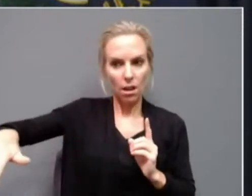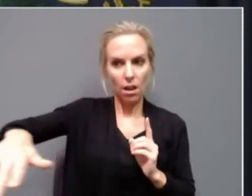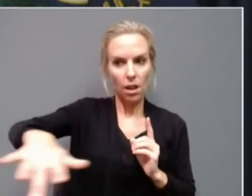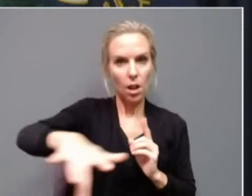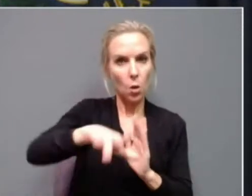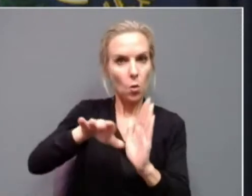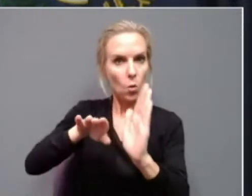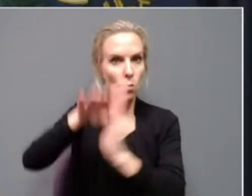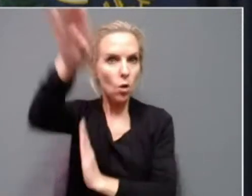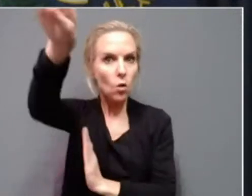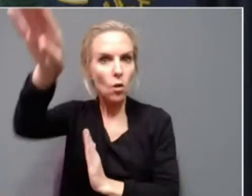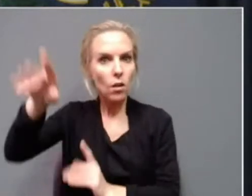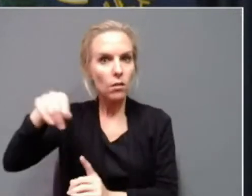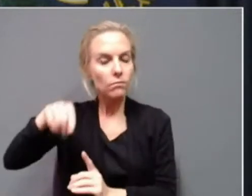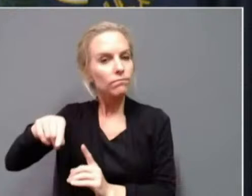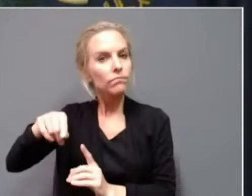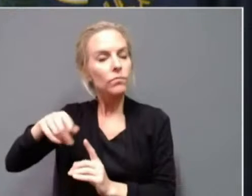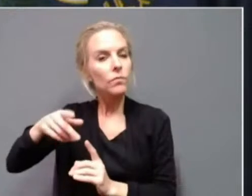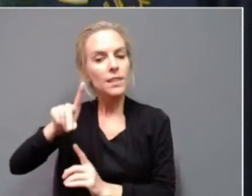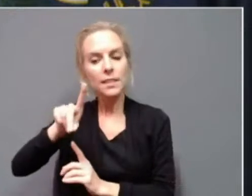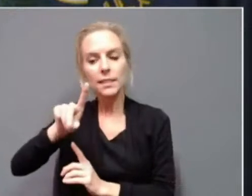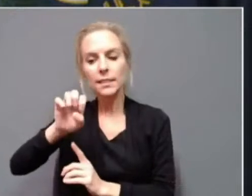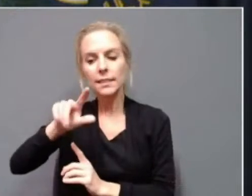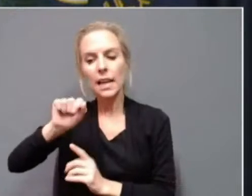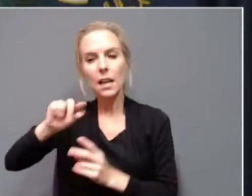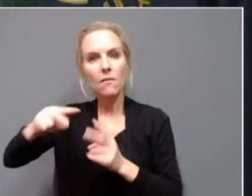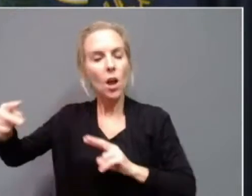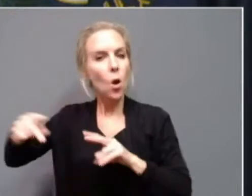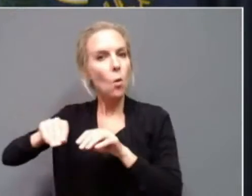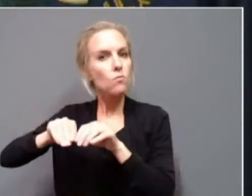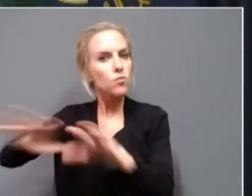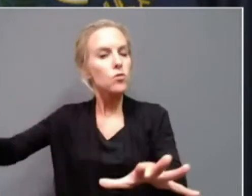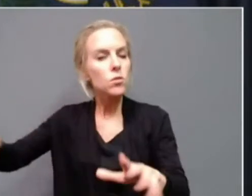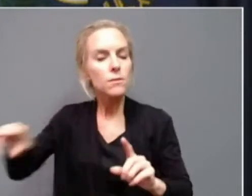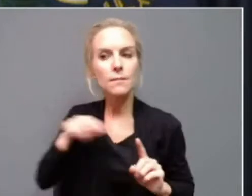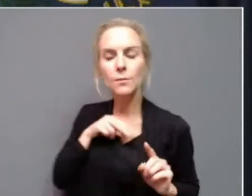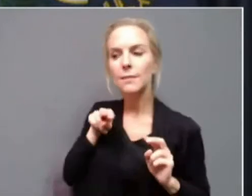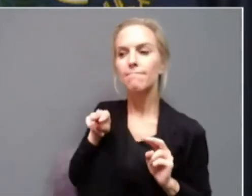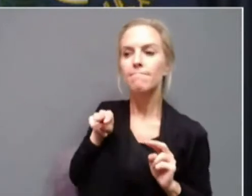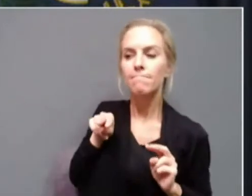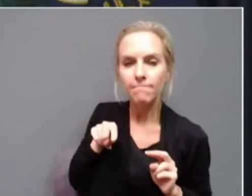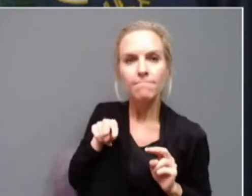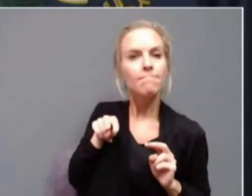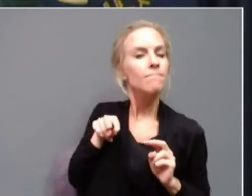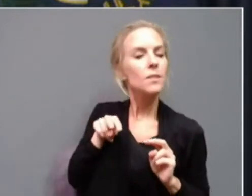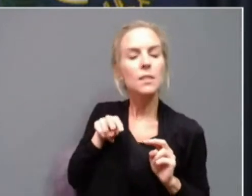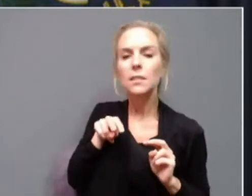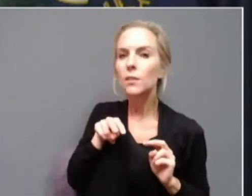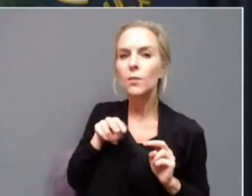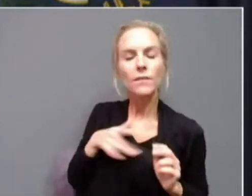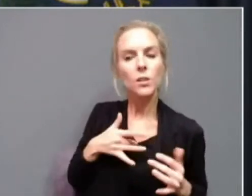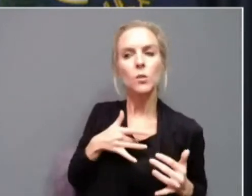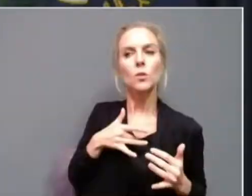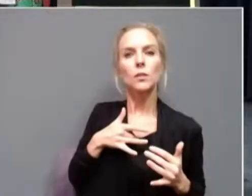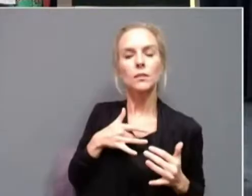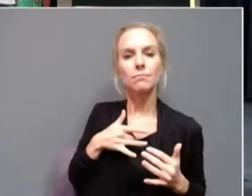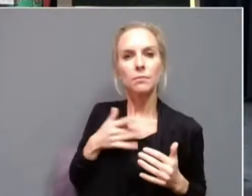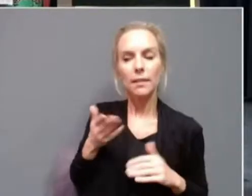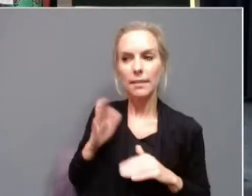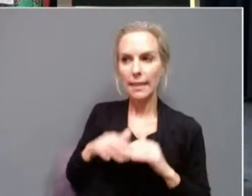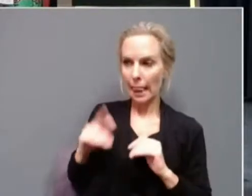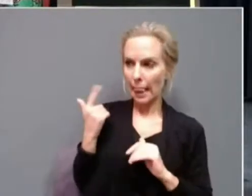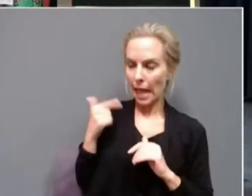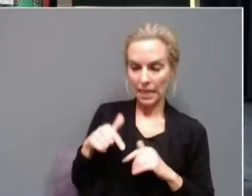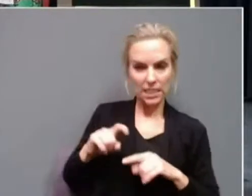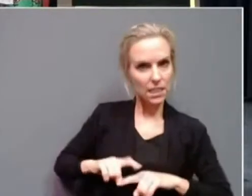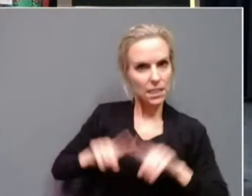variant. It's eerily reminiscent of last year. This time, though, it's different. This time we have